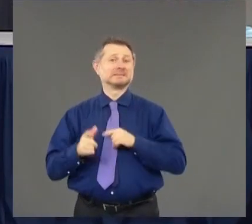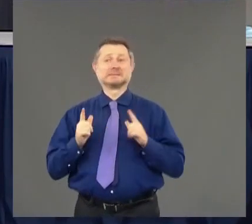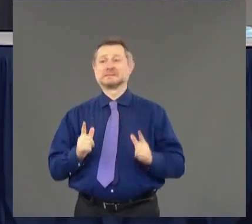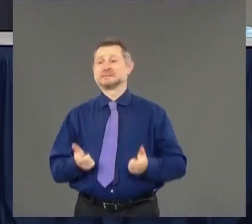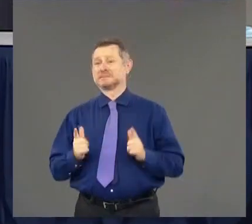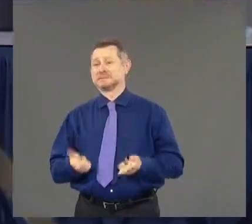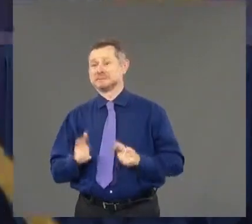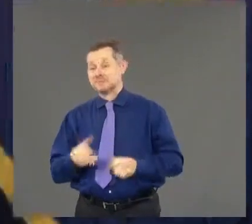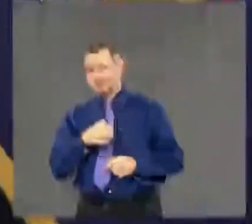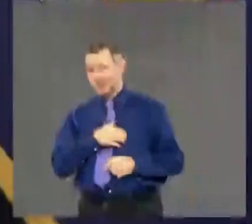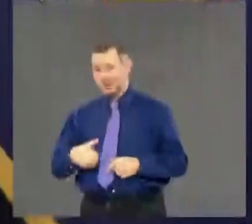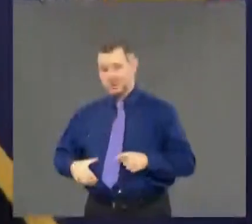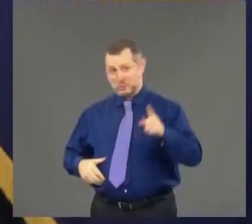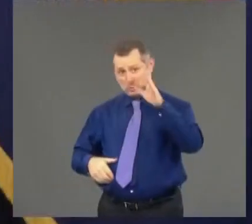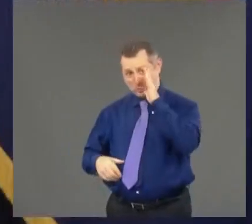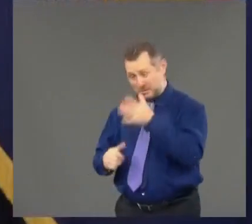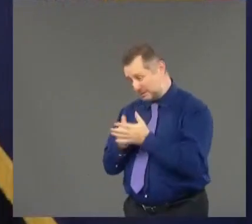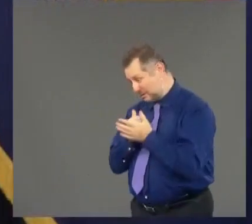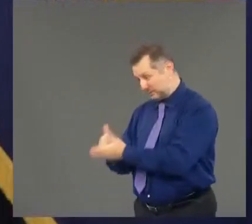him?